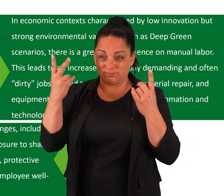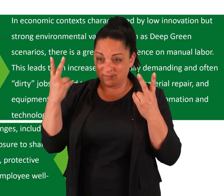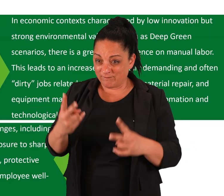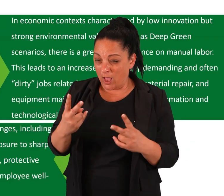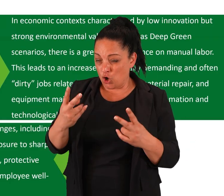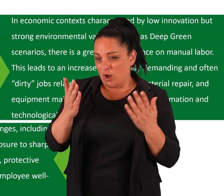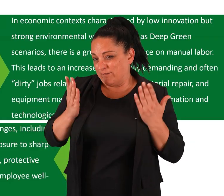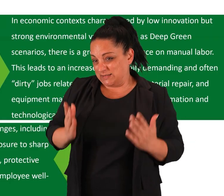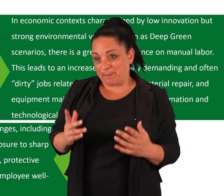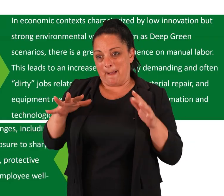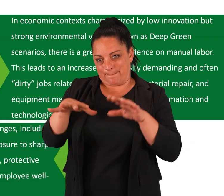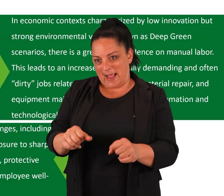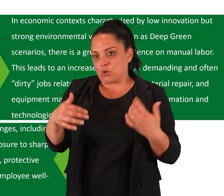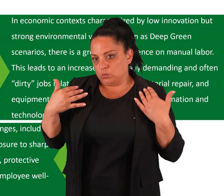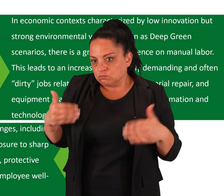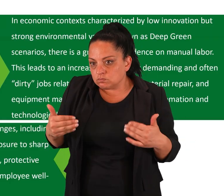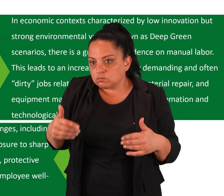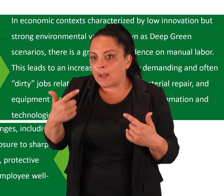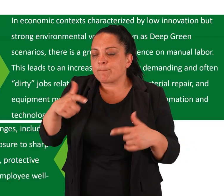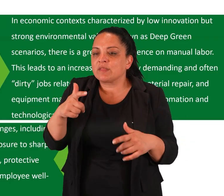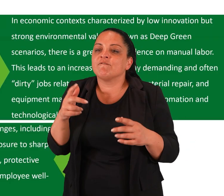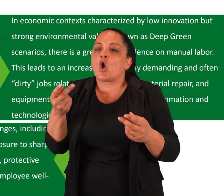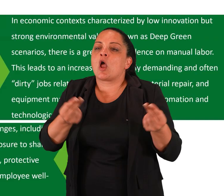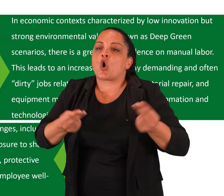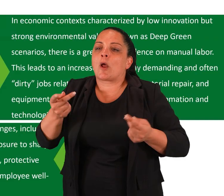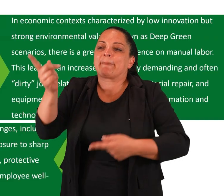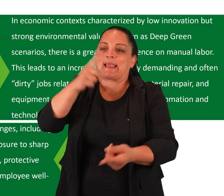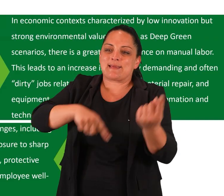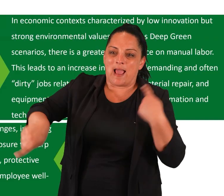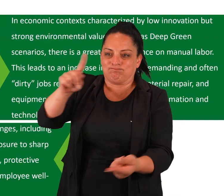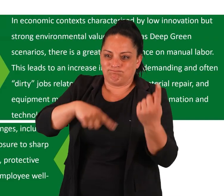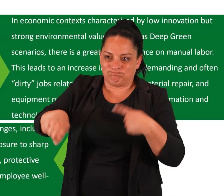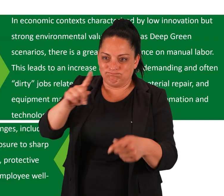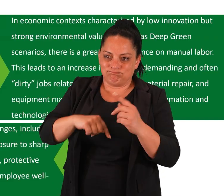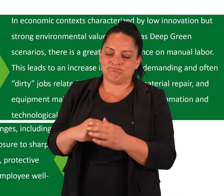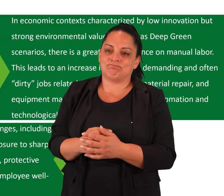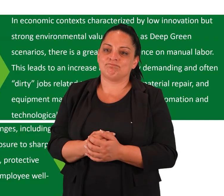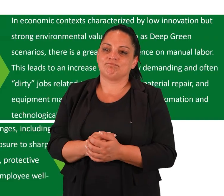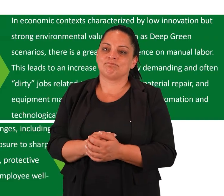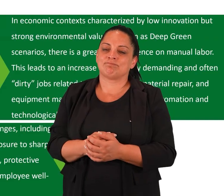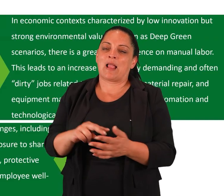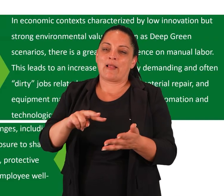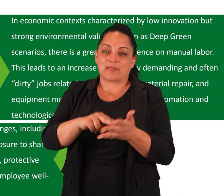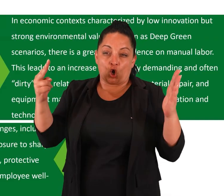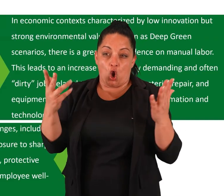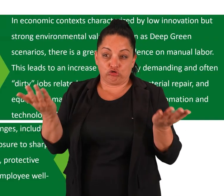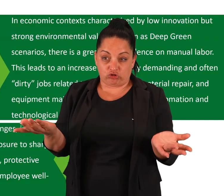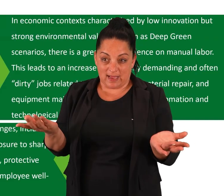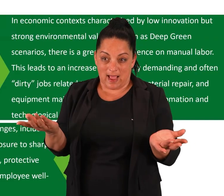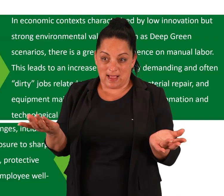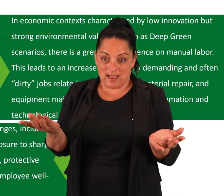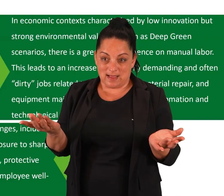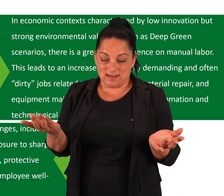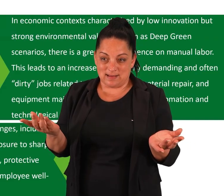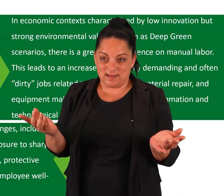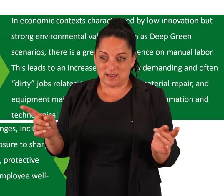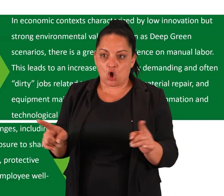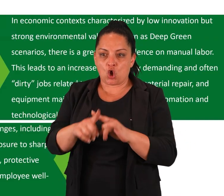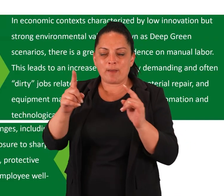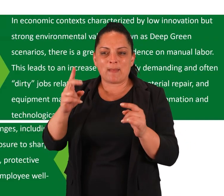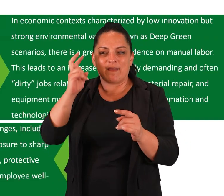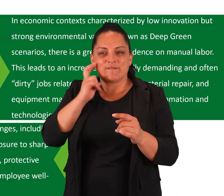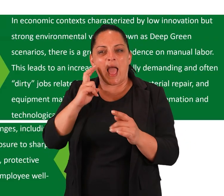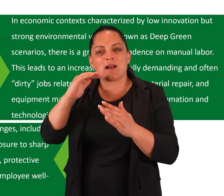demanding and essential for supporting the circular economy. In low technology contexts, known as deep